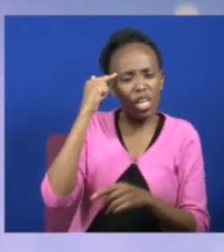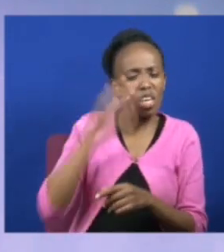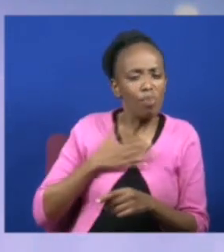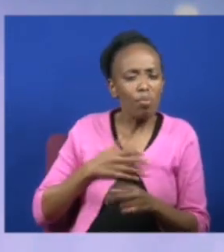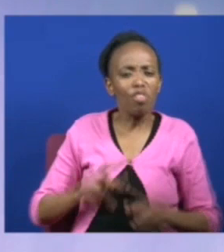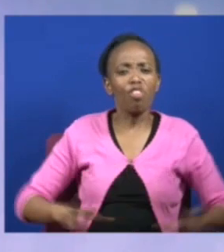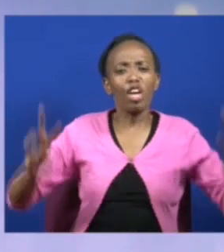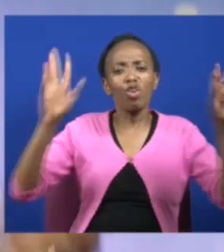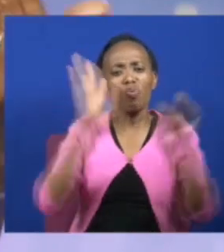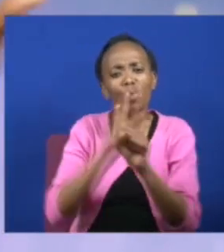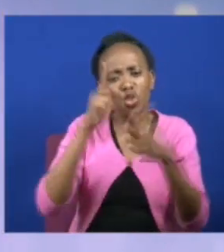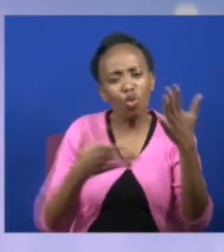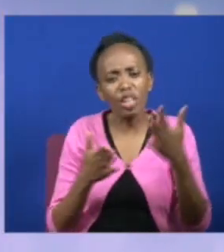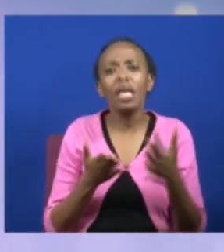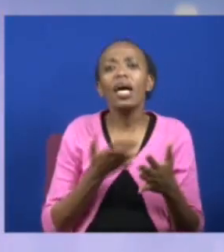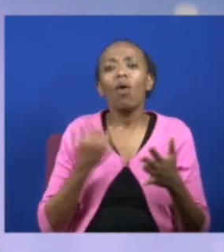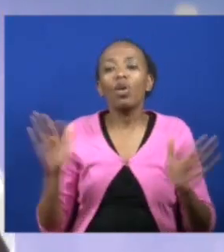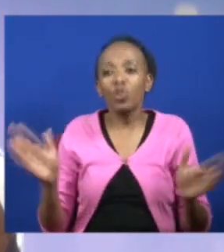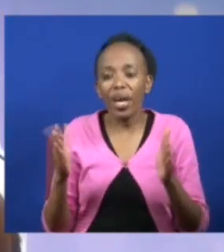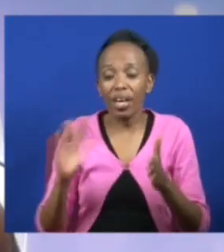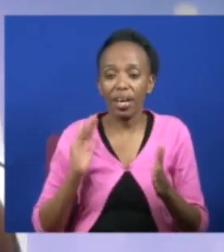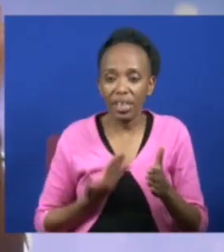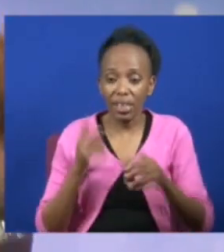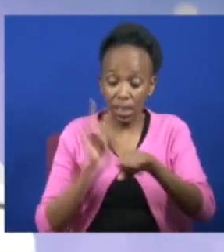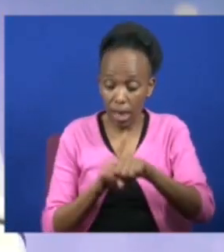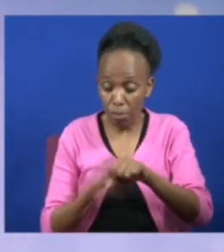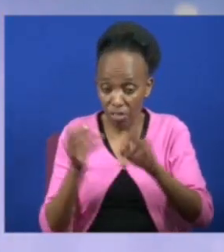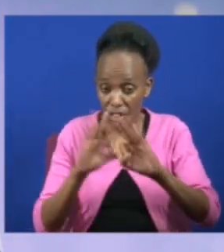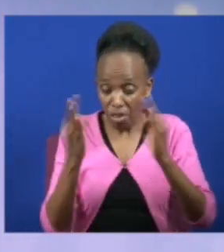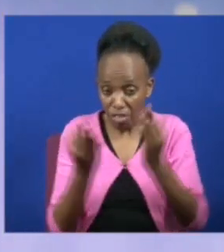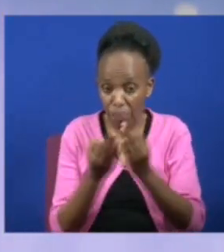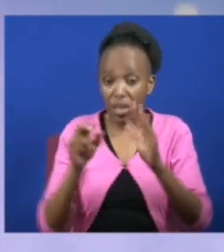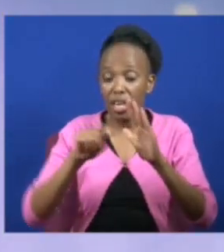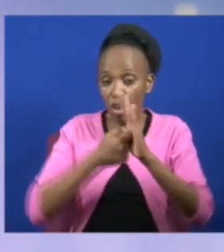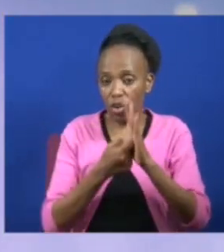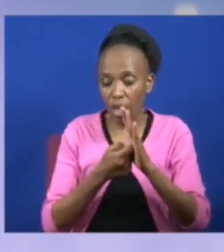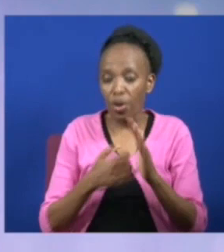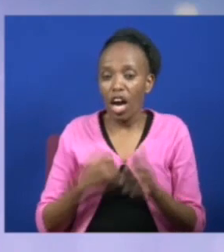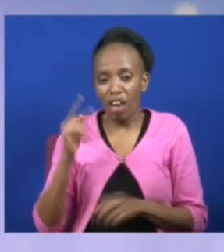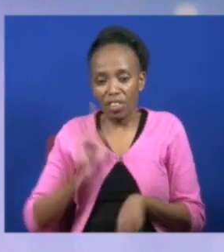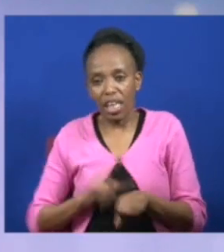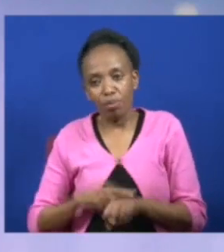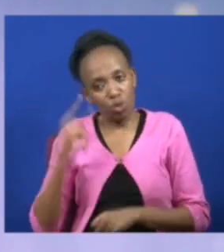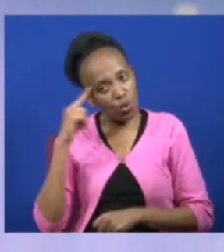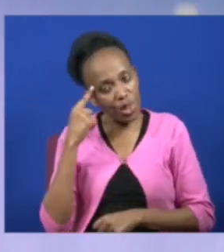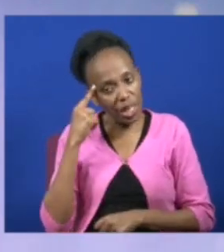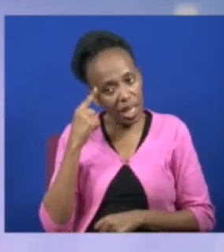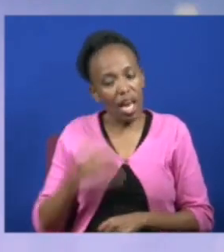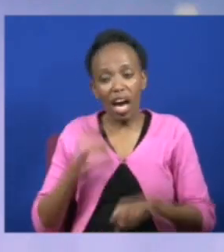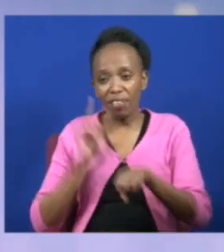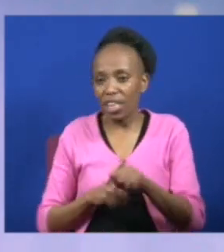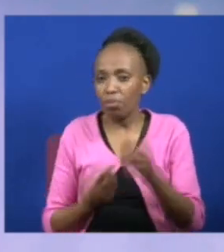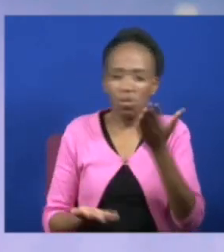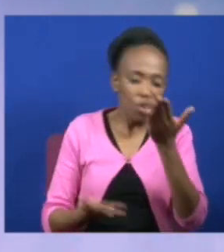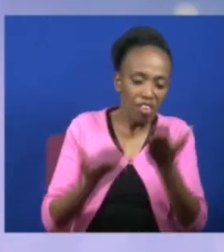I value most? I would encourage us in this time of family lockdown, Take time to reflect. Take time